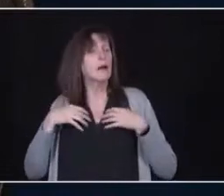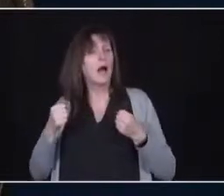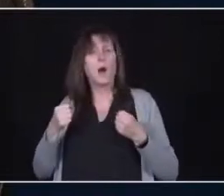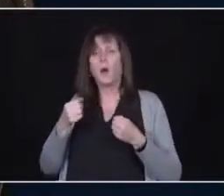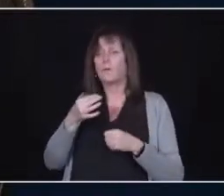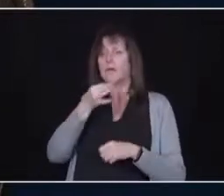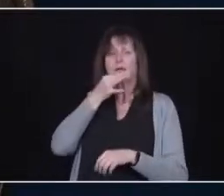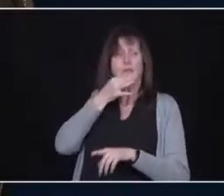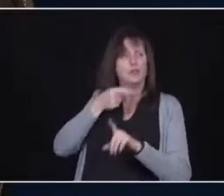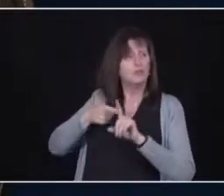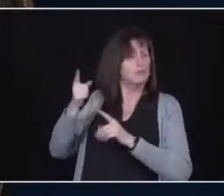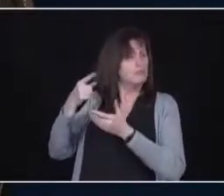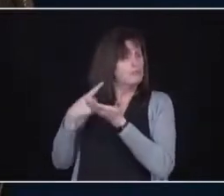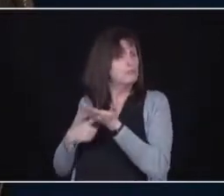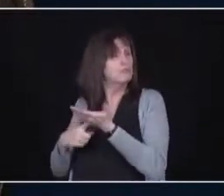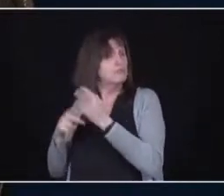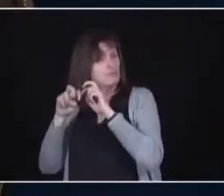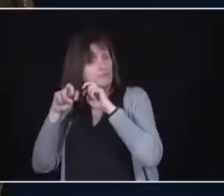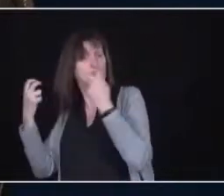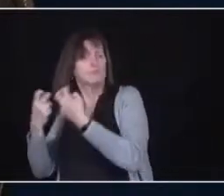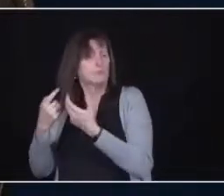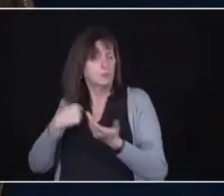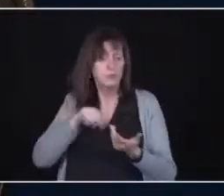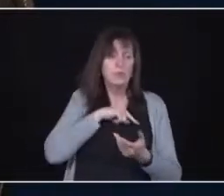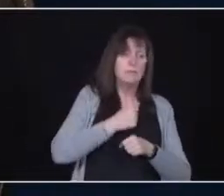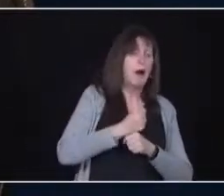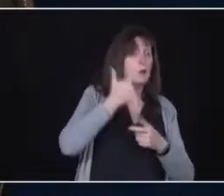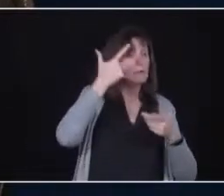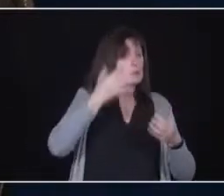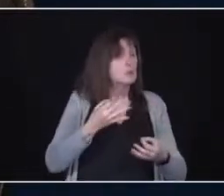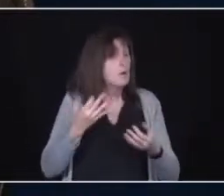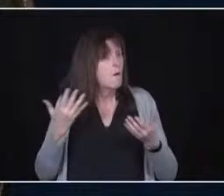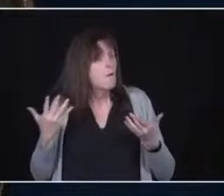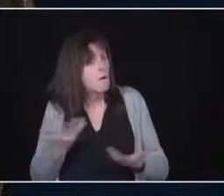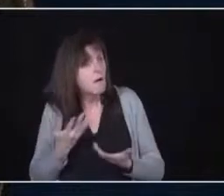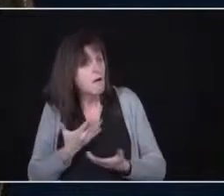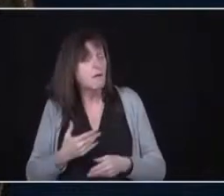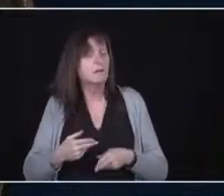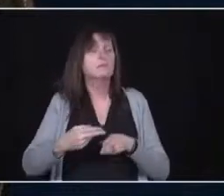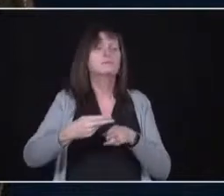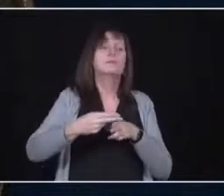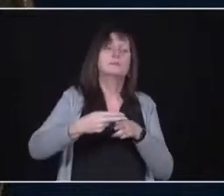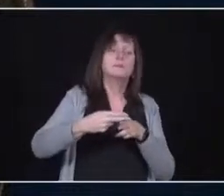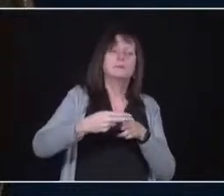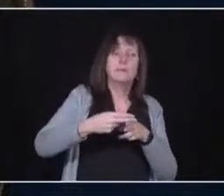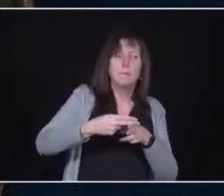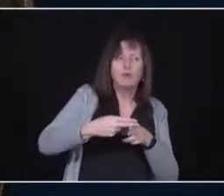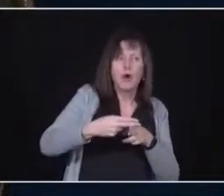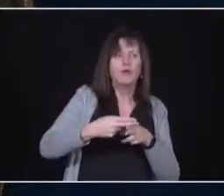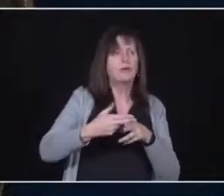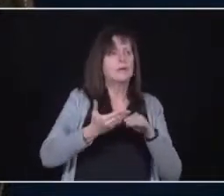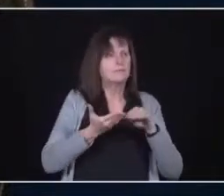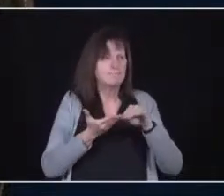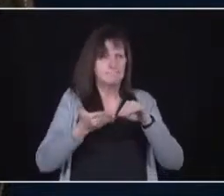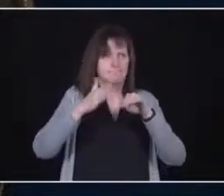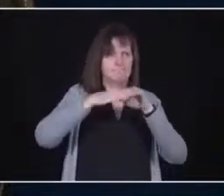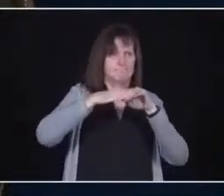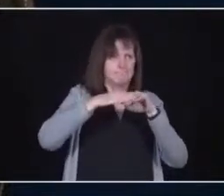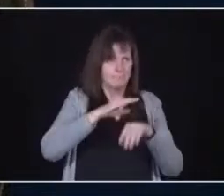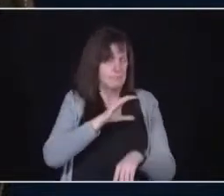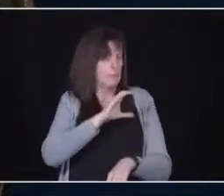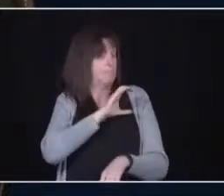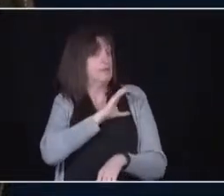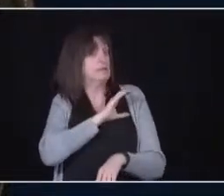the deliberate decision to temporarily enhance police officers' authority for the duration of the stay-at-home order.